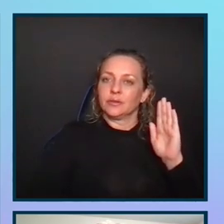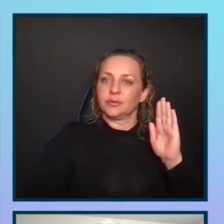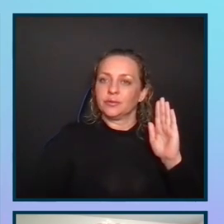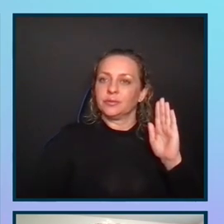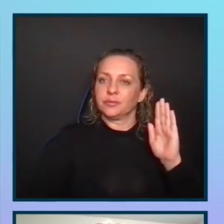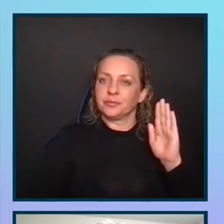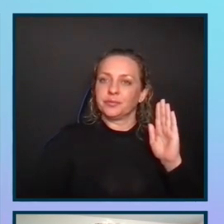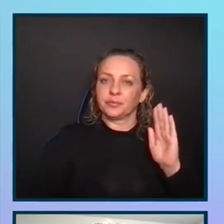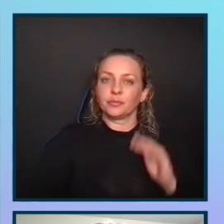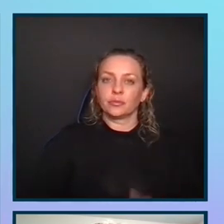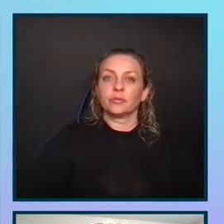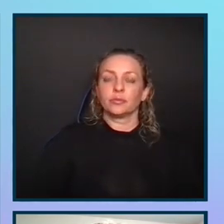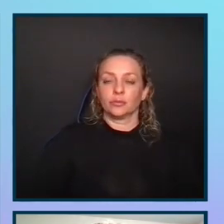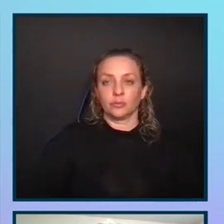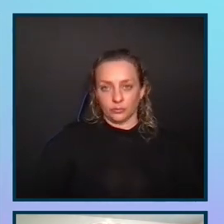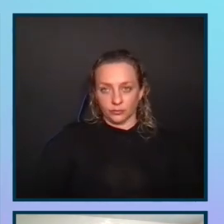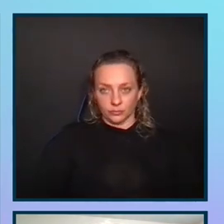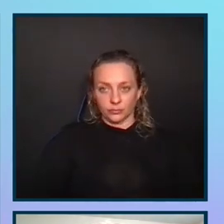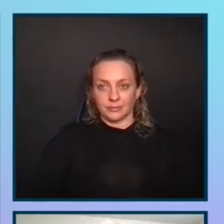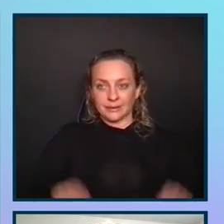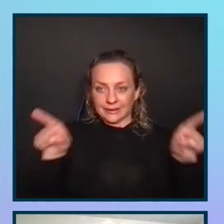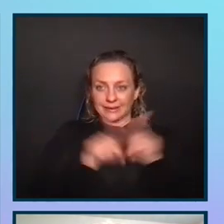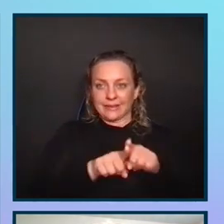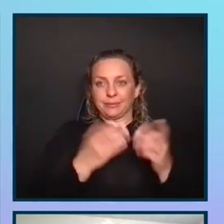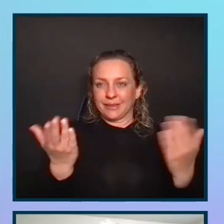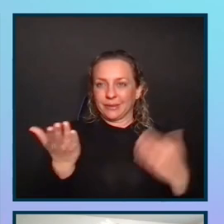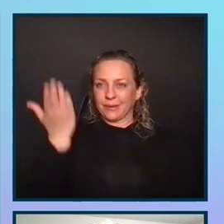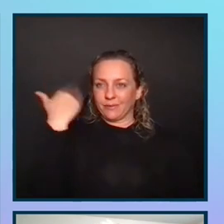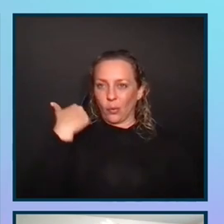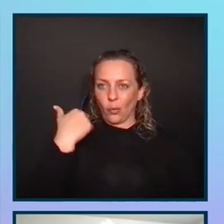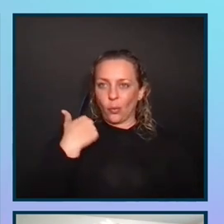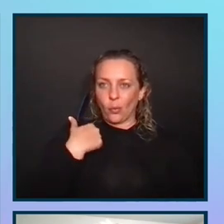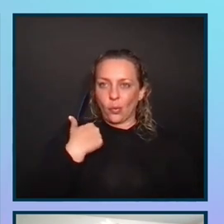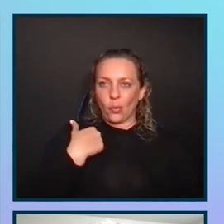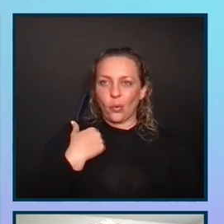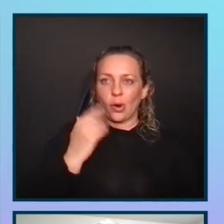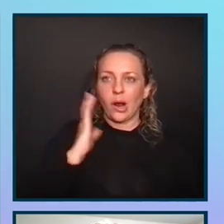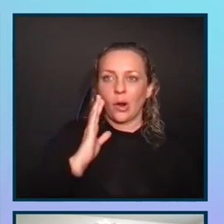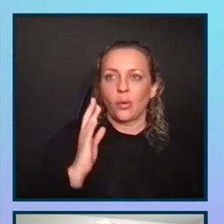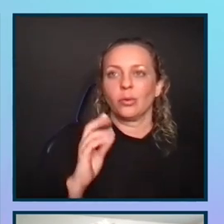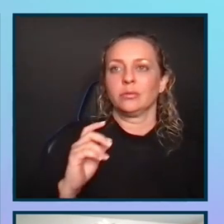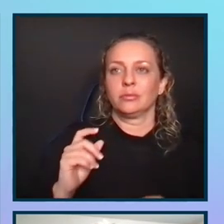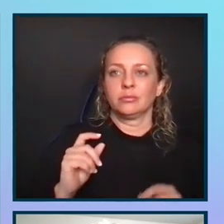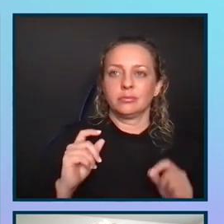do this. So I'm going to do the same thing I did before. I'm going to bring up my inspector.